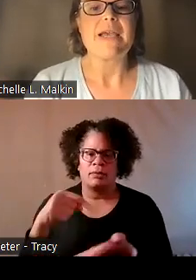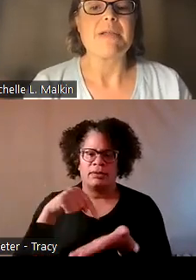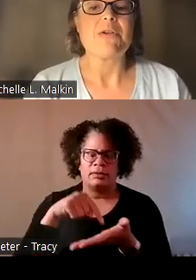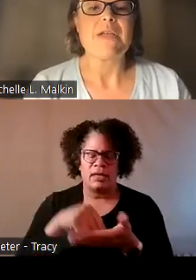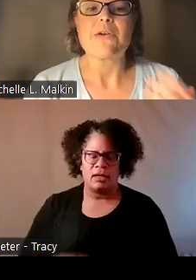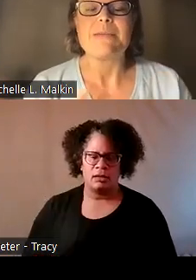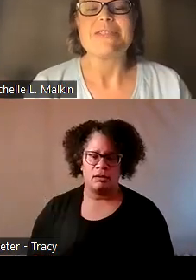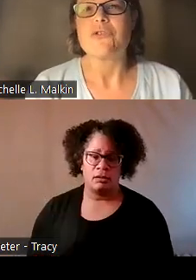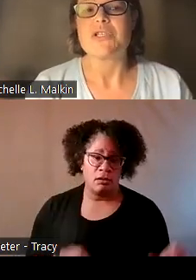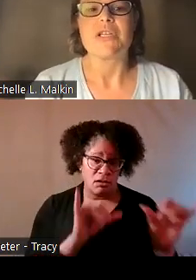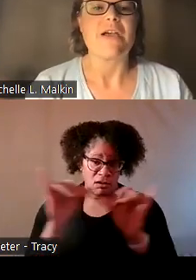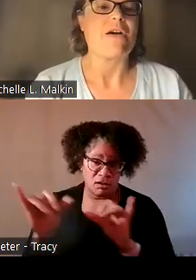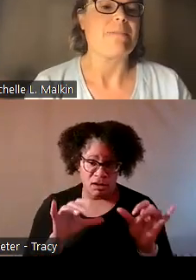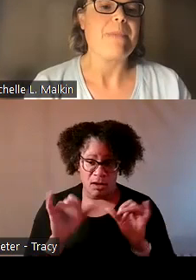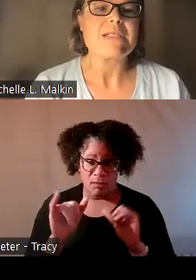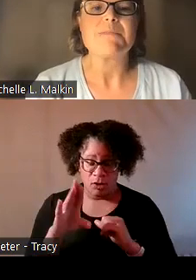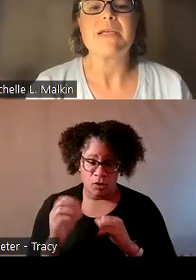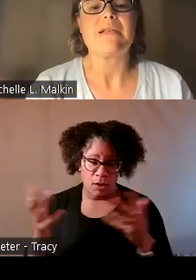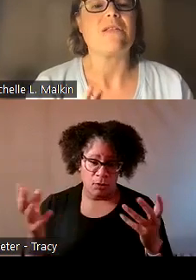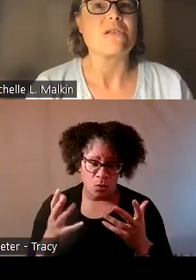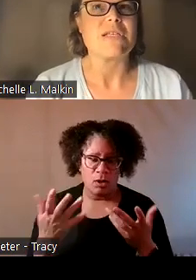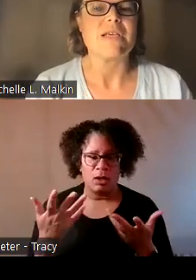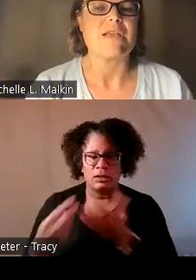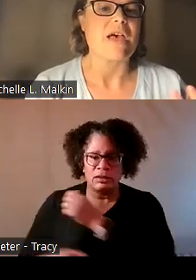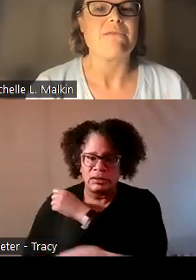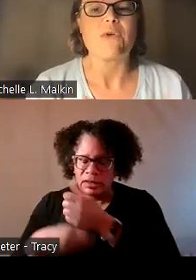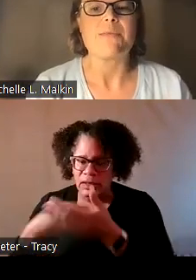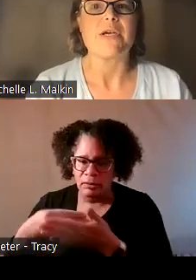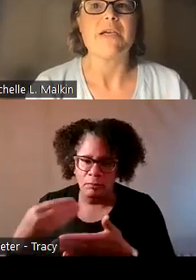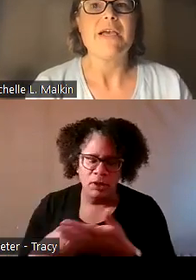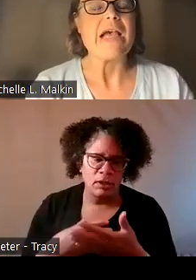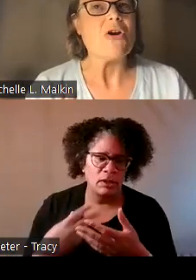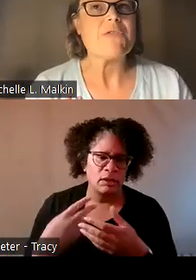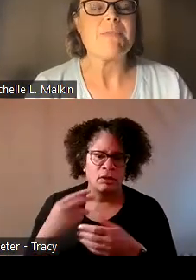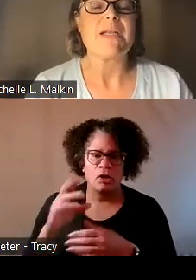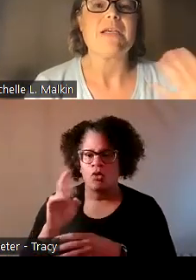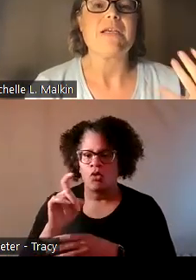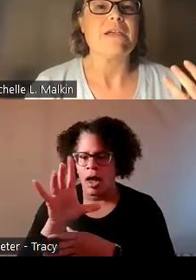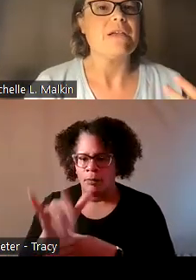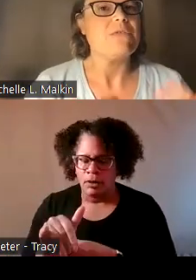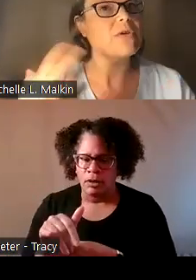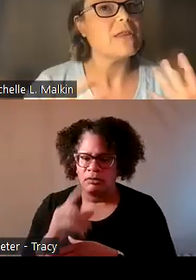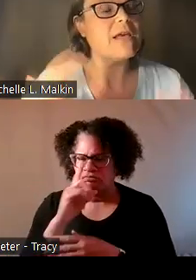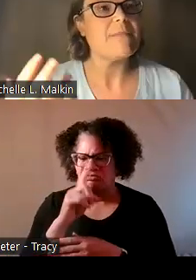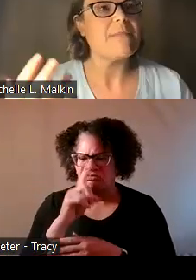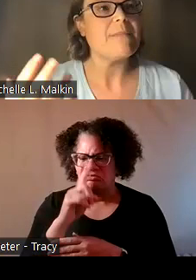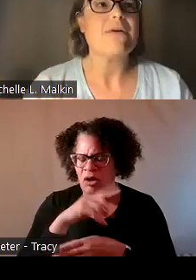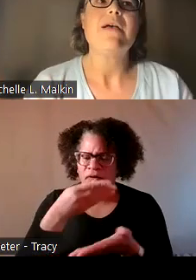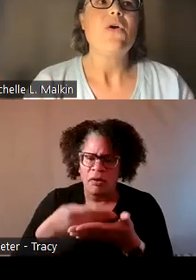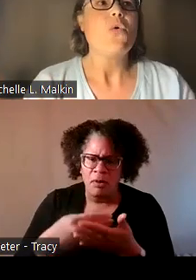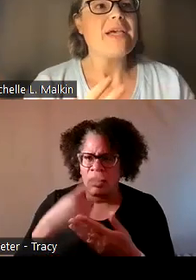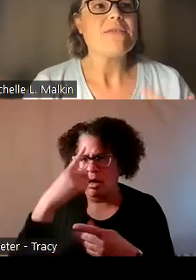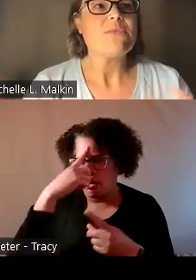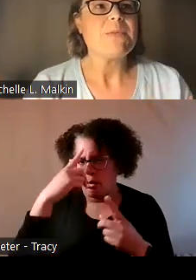types of gambling motivated crimes traditionally are embezzlement, larceny, theft, robbery, counterfeit money. If you can think